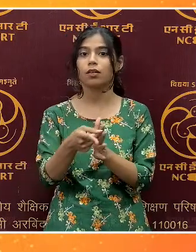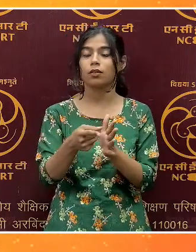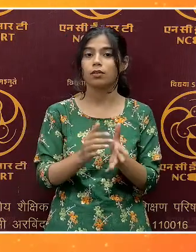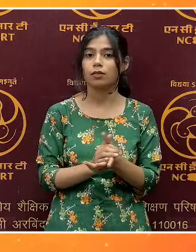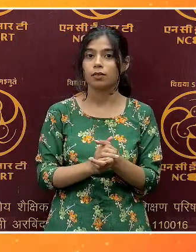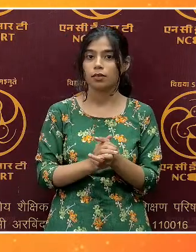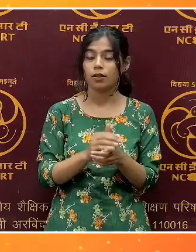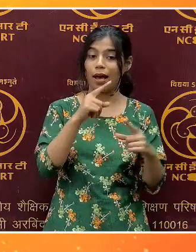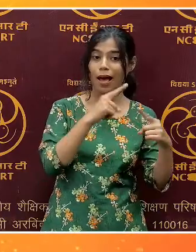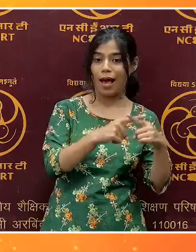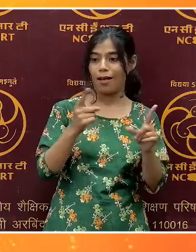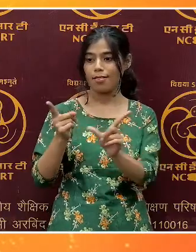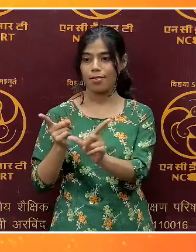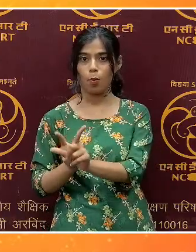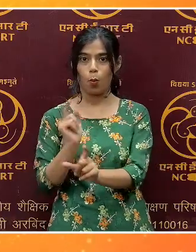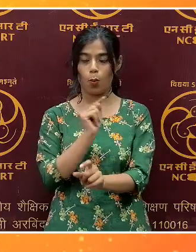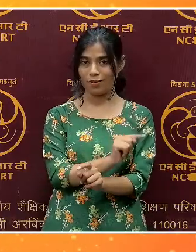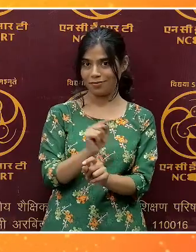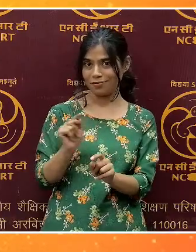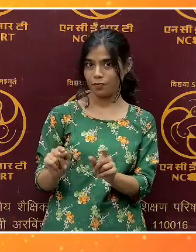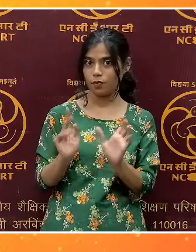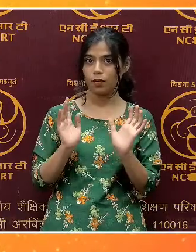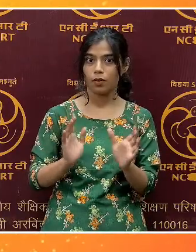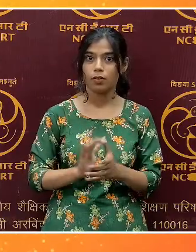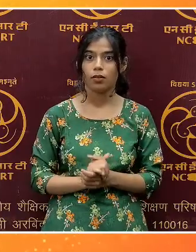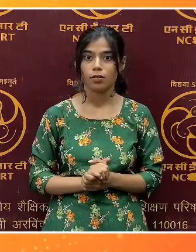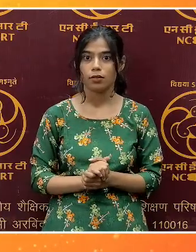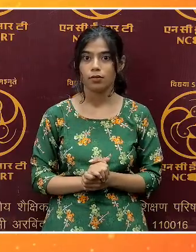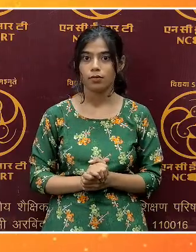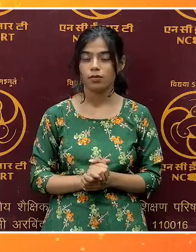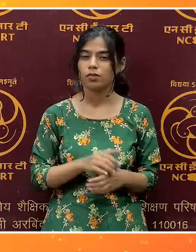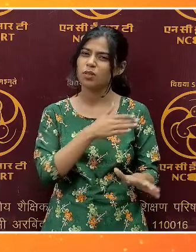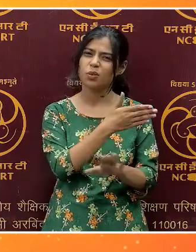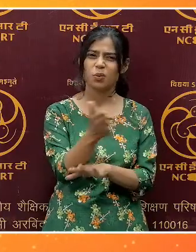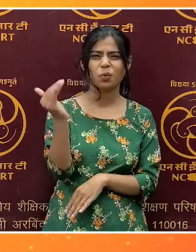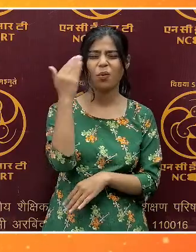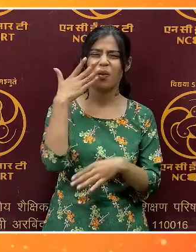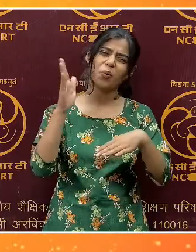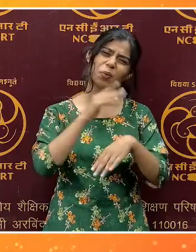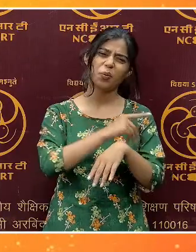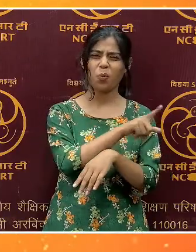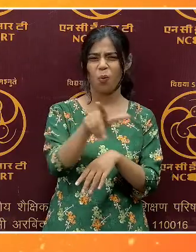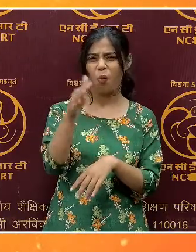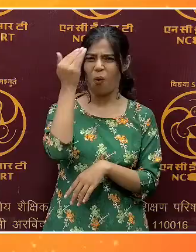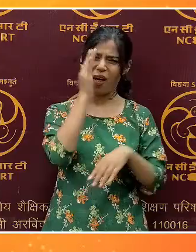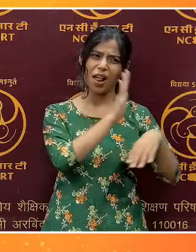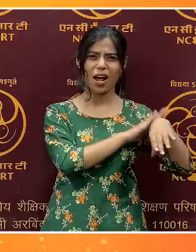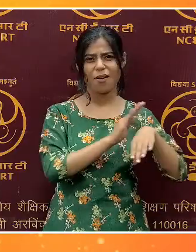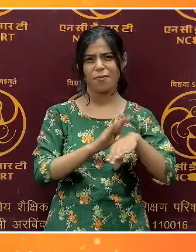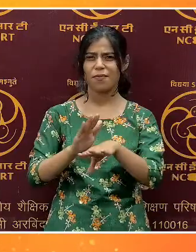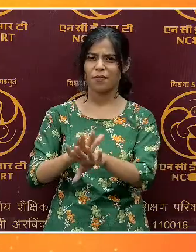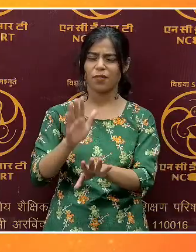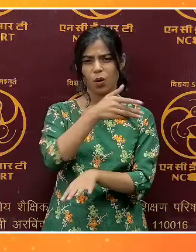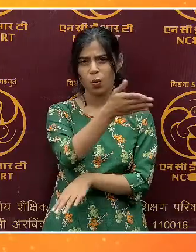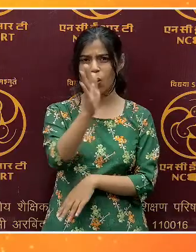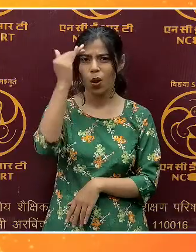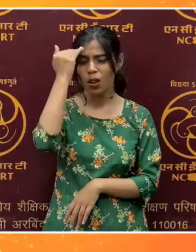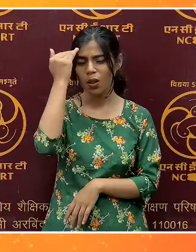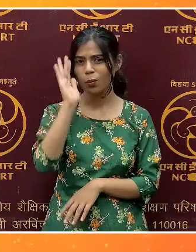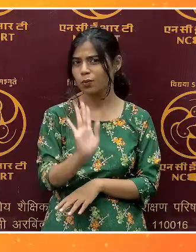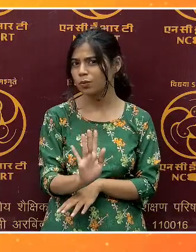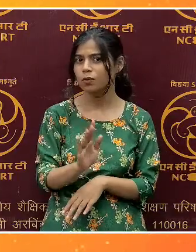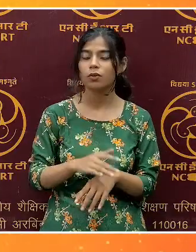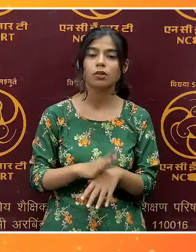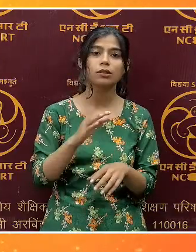pair x, y. This these students you already know, because you have been plotting